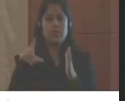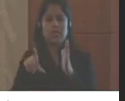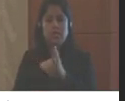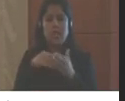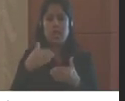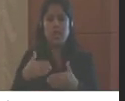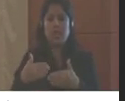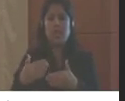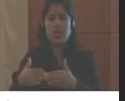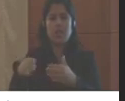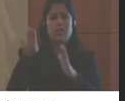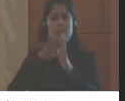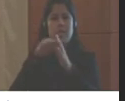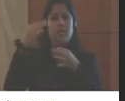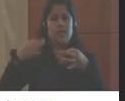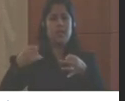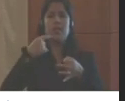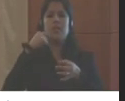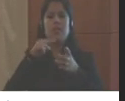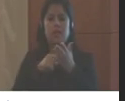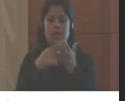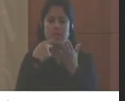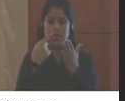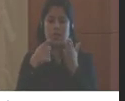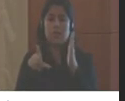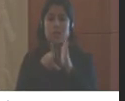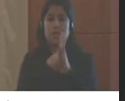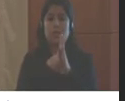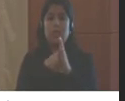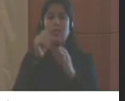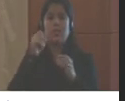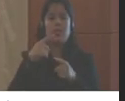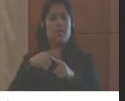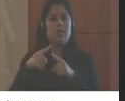of prevention, and we're also